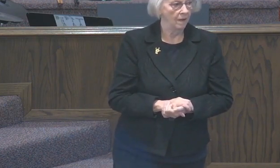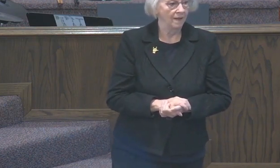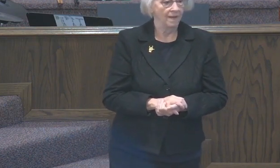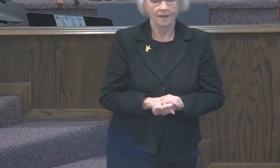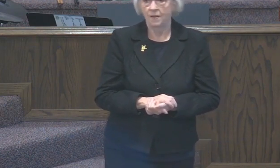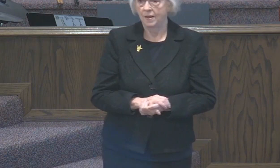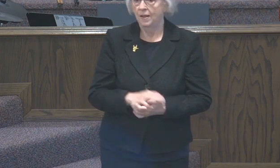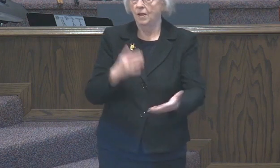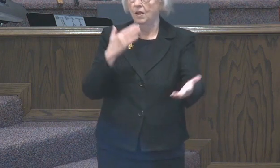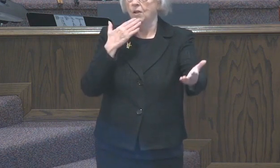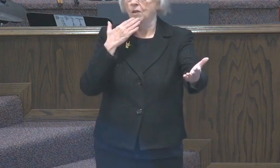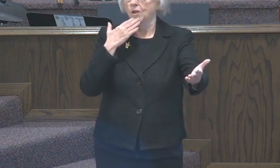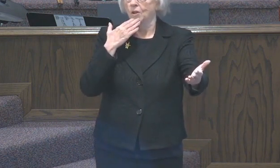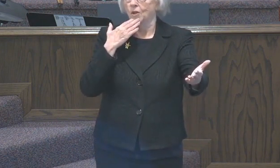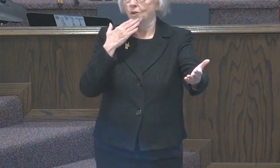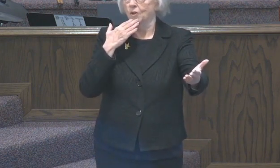Well, good morning.